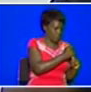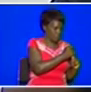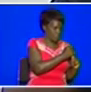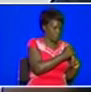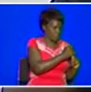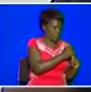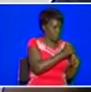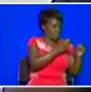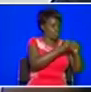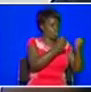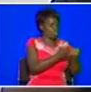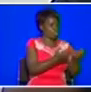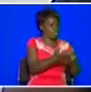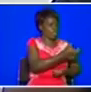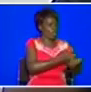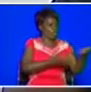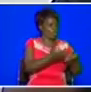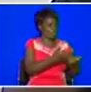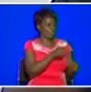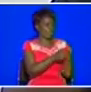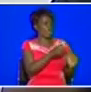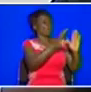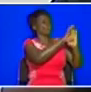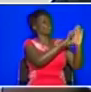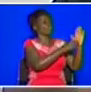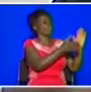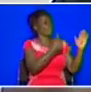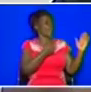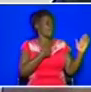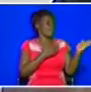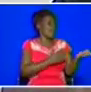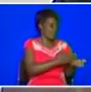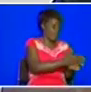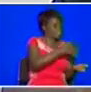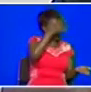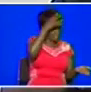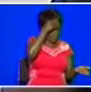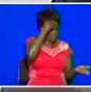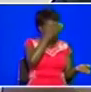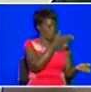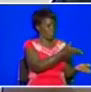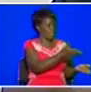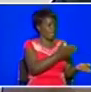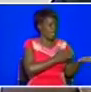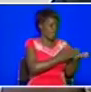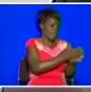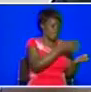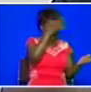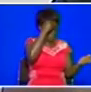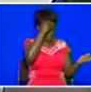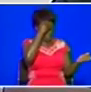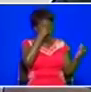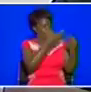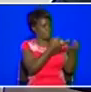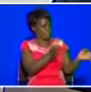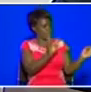under social and economic rights, mm-hmm. which are there in the Constitution. One of them is the right to education. Mm-hmm. The right to education says you should have